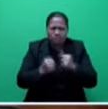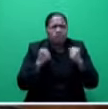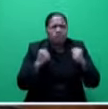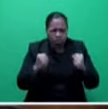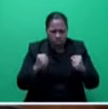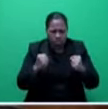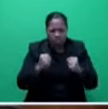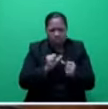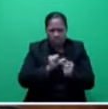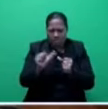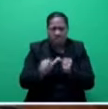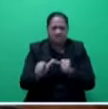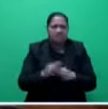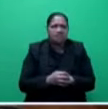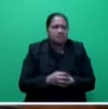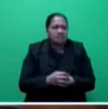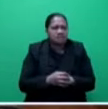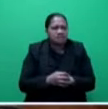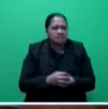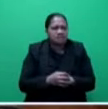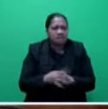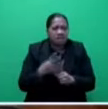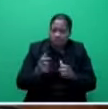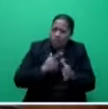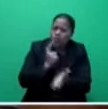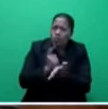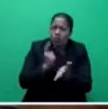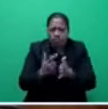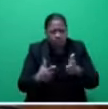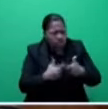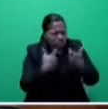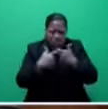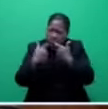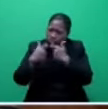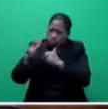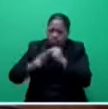can feel like building a sandcastle. Lots of challenges with us rebuilding there.